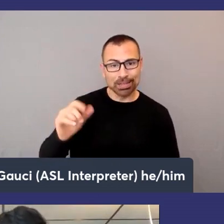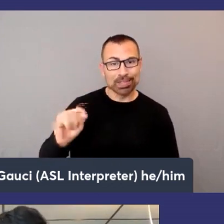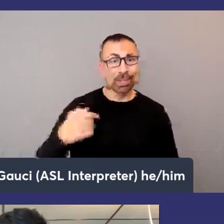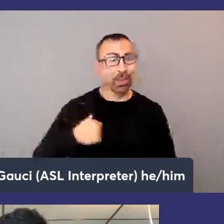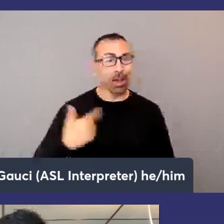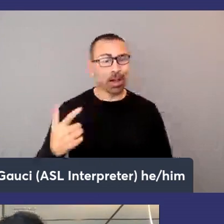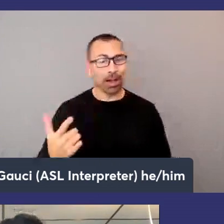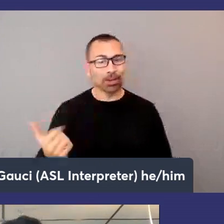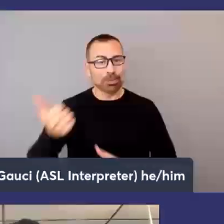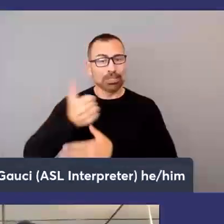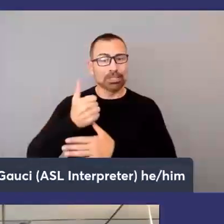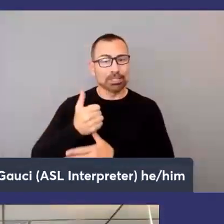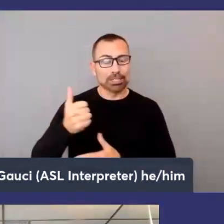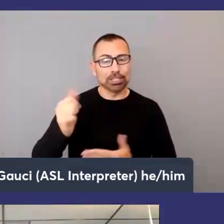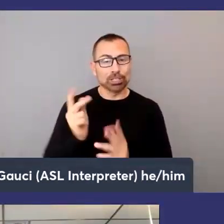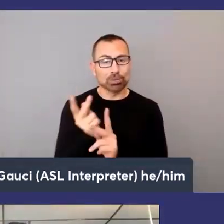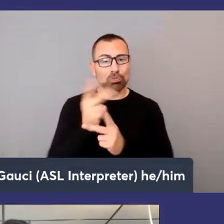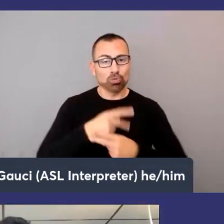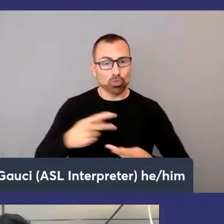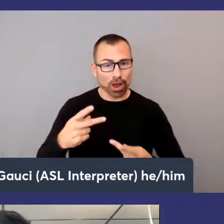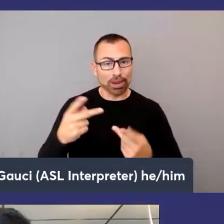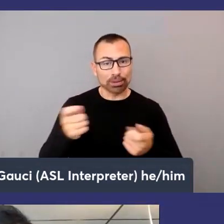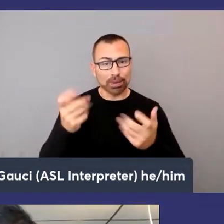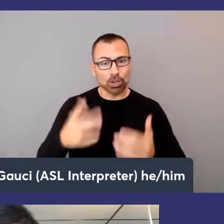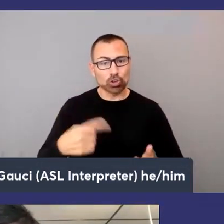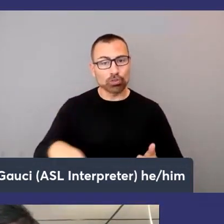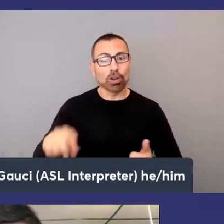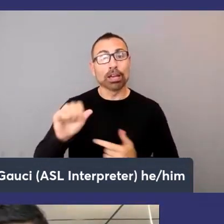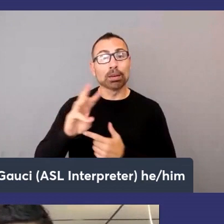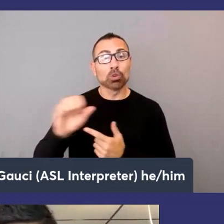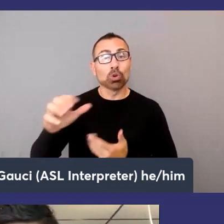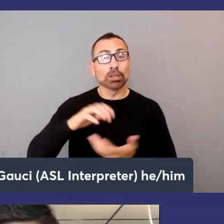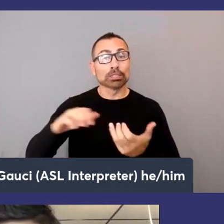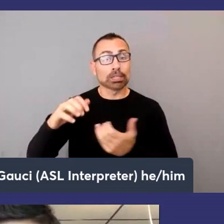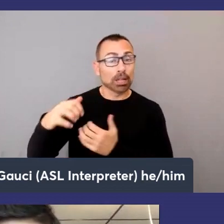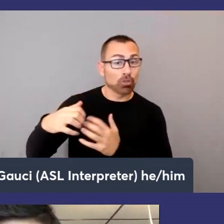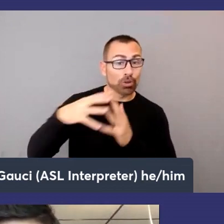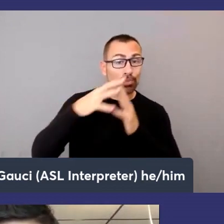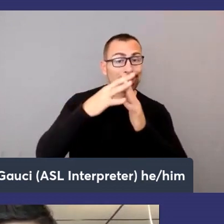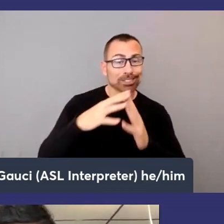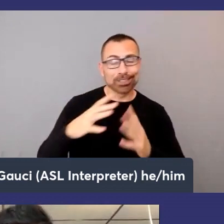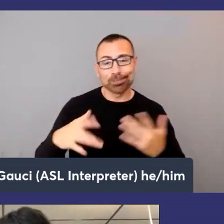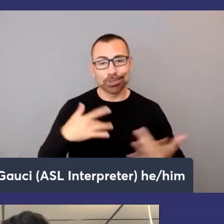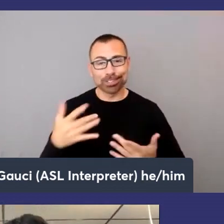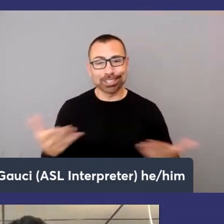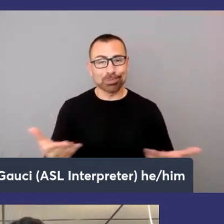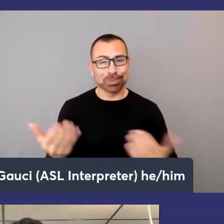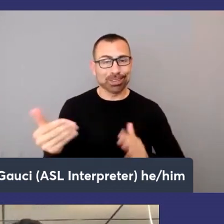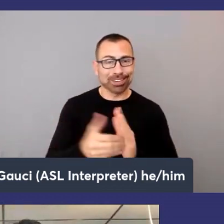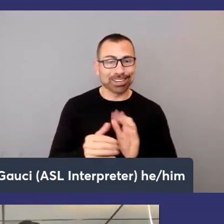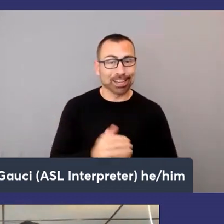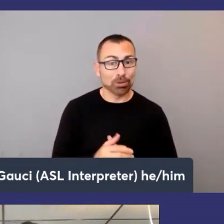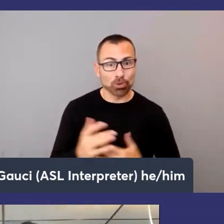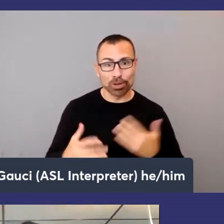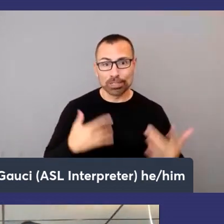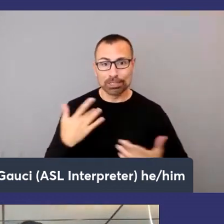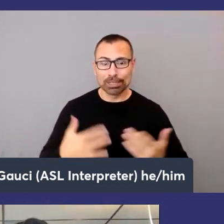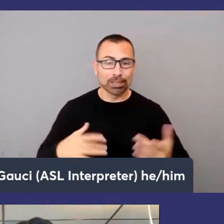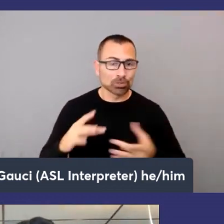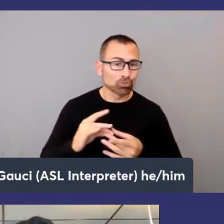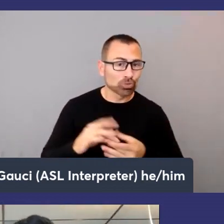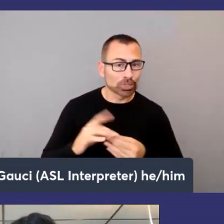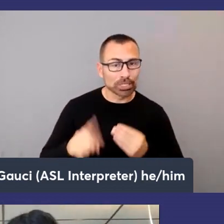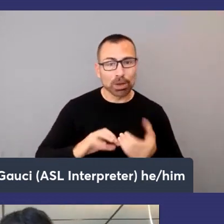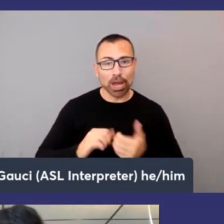for AWS CloudFormation. Really excited to be here on the show again. Happy New Year, guys. Thank you for having us. Excited to talk about how we are working on improving